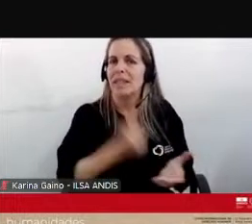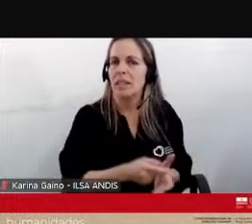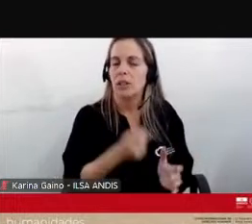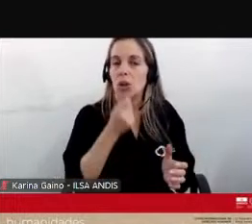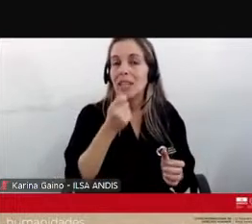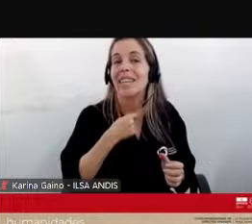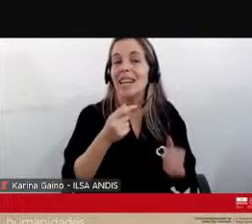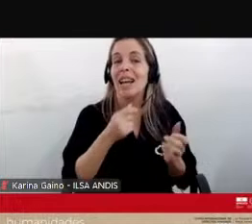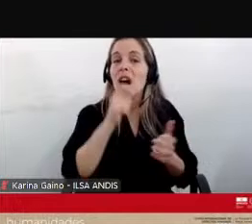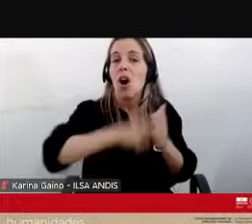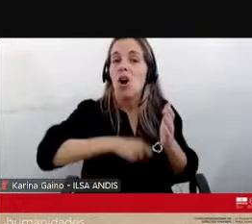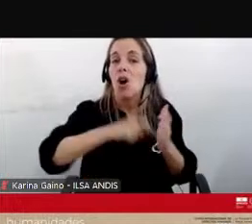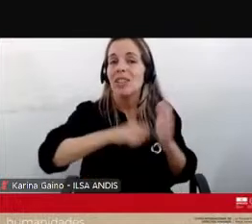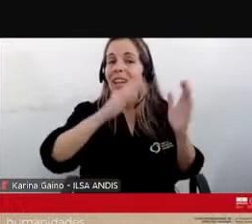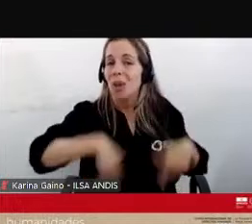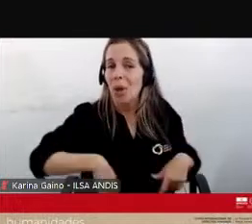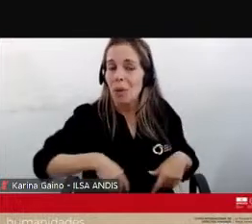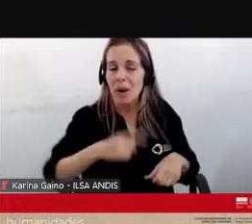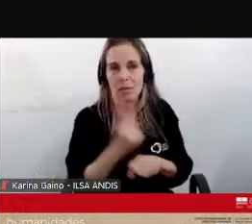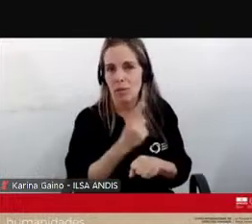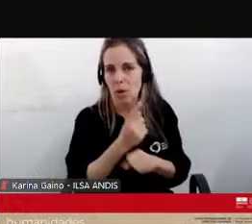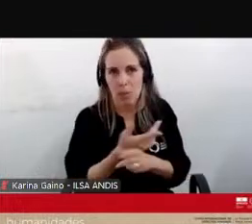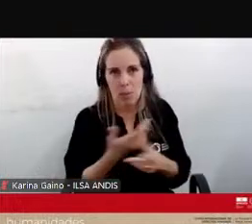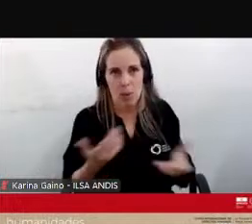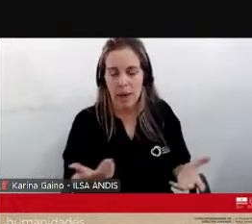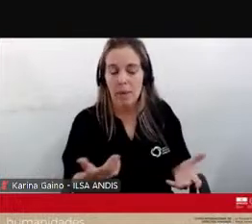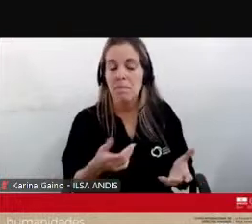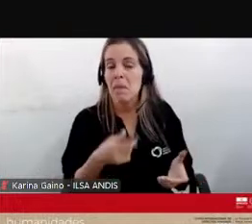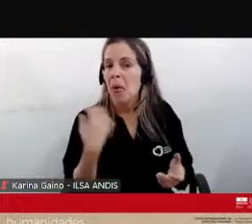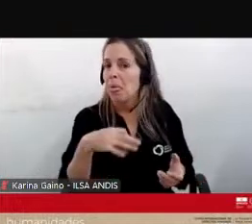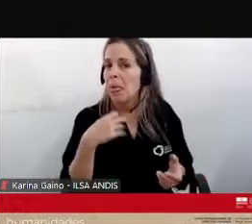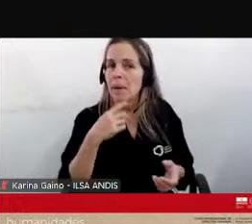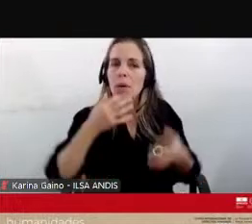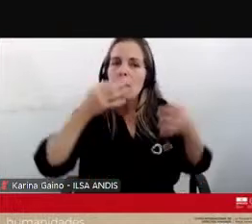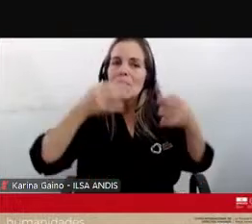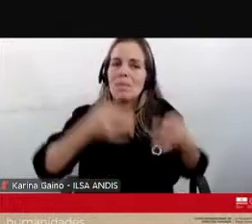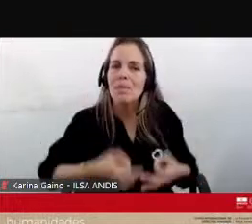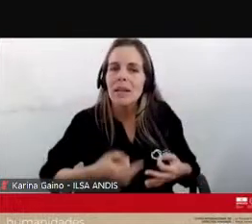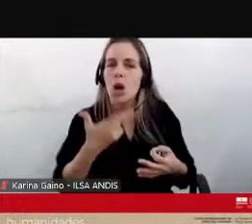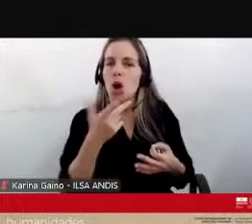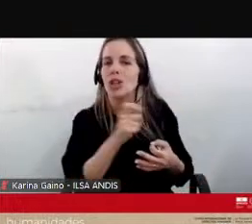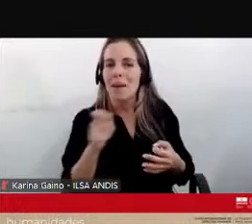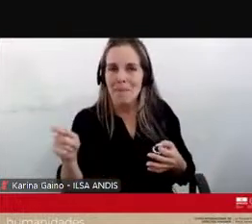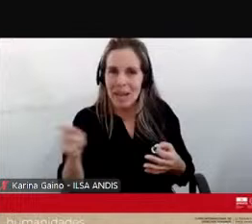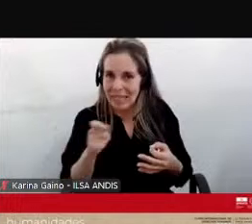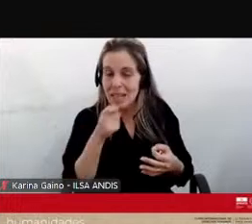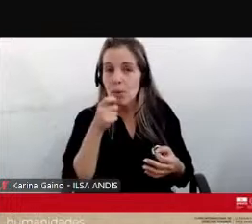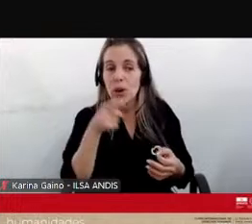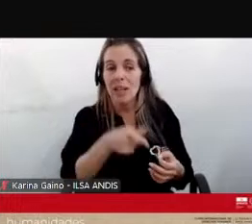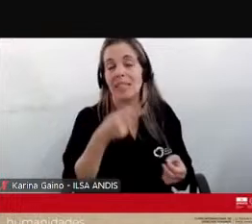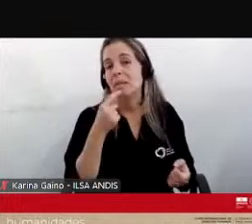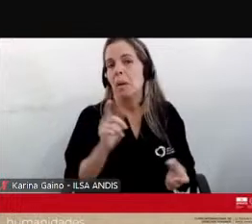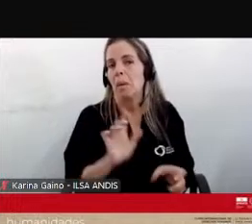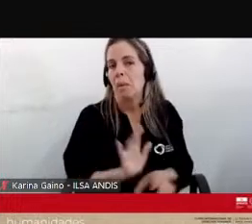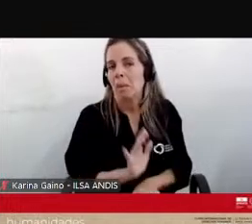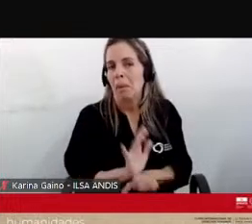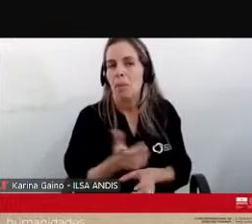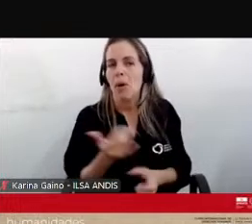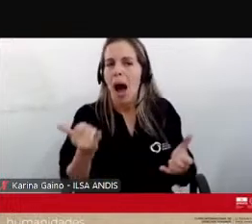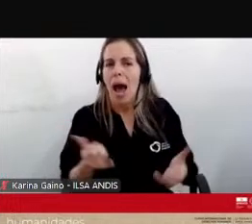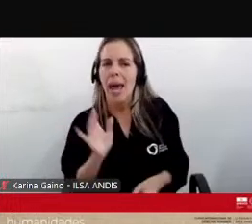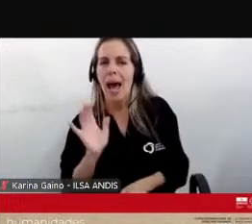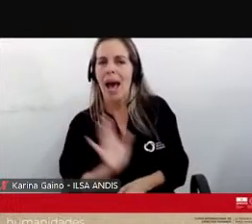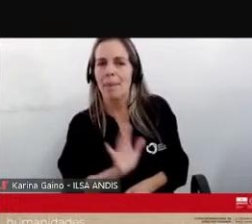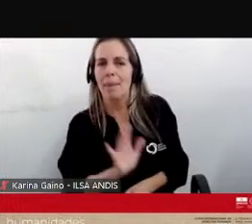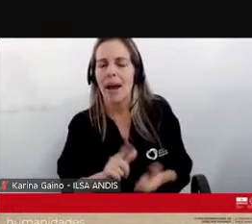through retention of wages. It might be through threats. It may be because workers are physically isolated and unable to